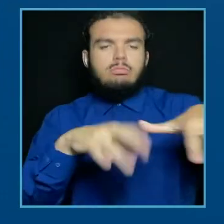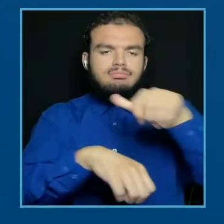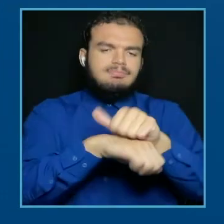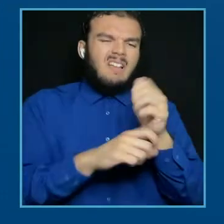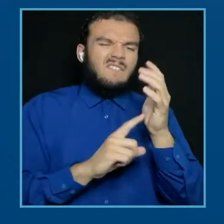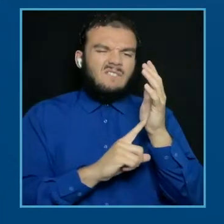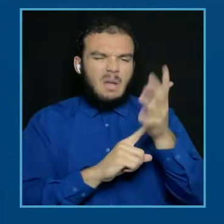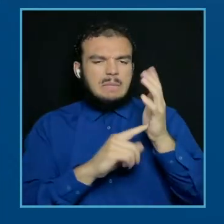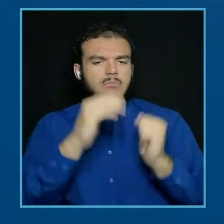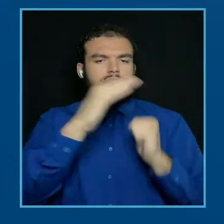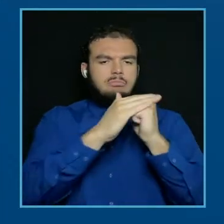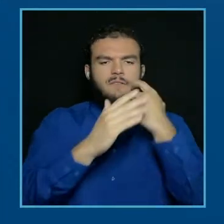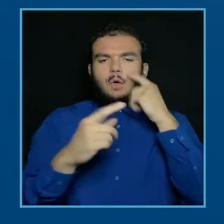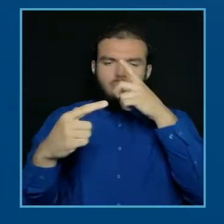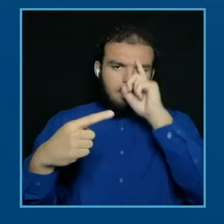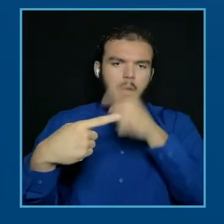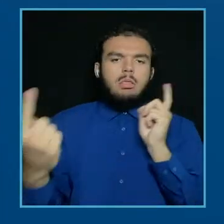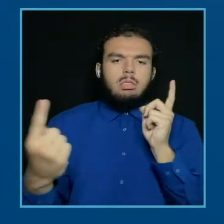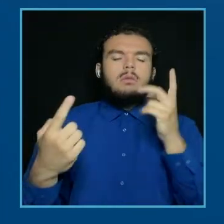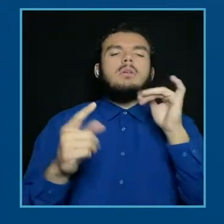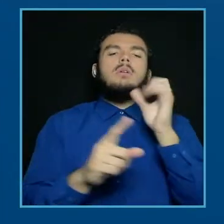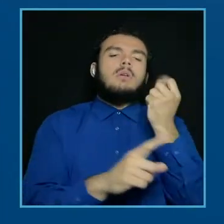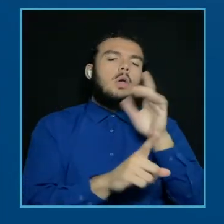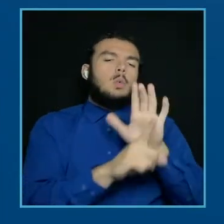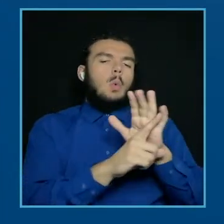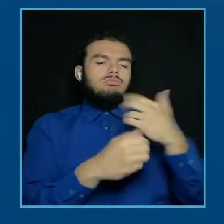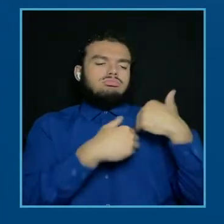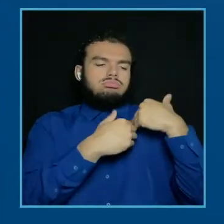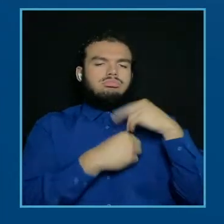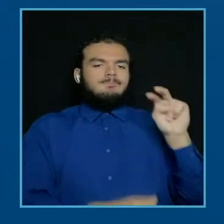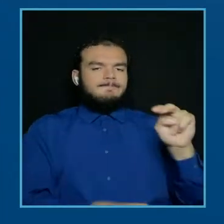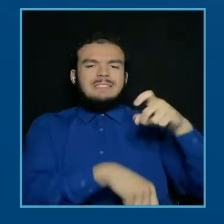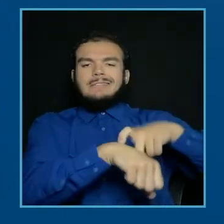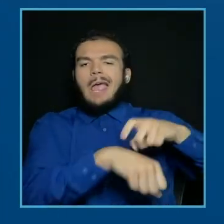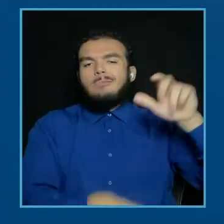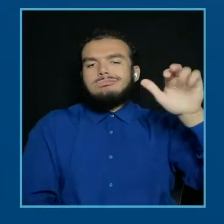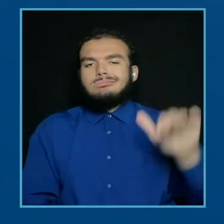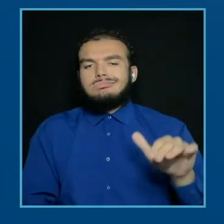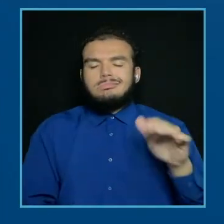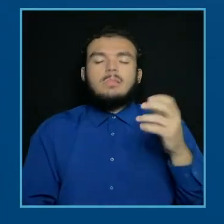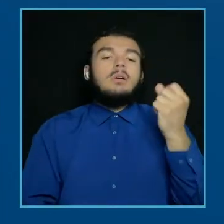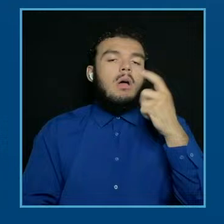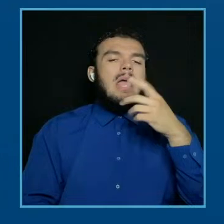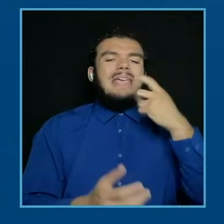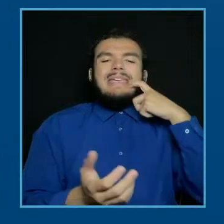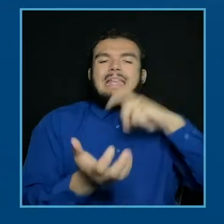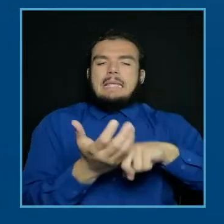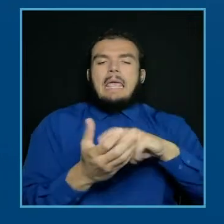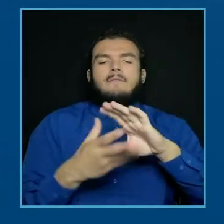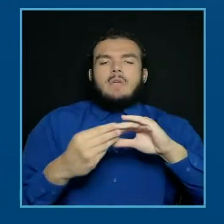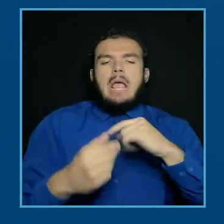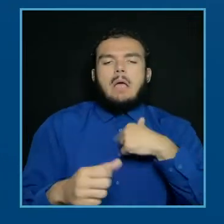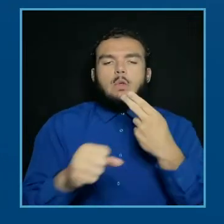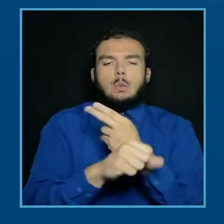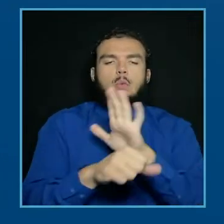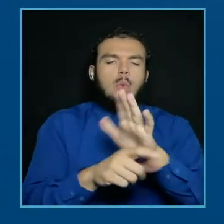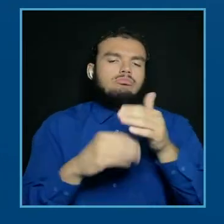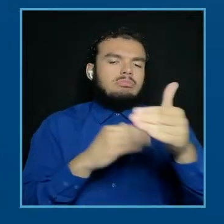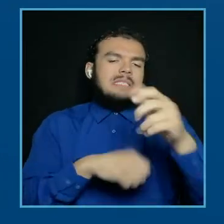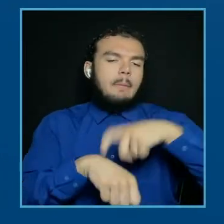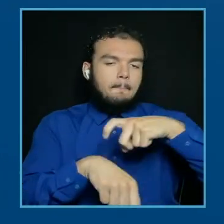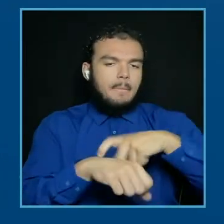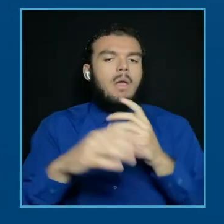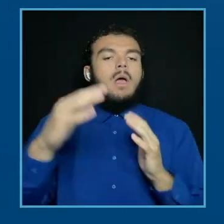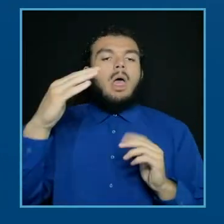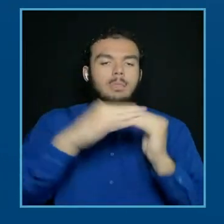minutes for rebuttal. It is your responsibility to watch the clock and indicate that you will be using the remaining time up to the 5 minutes